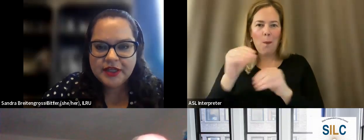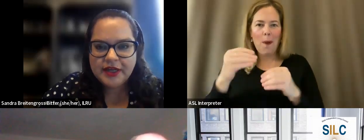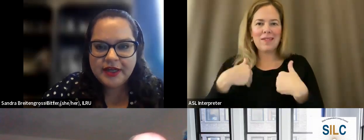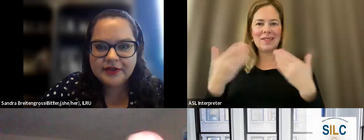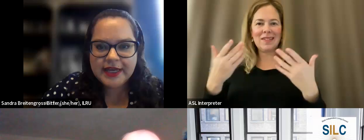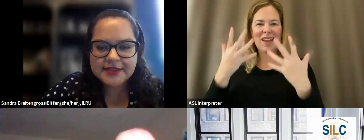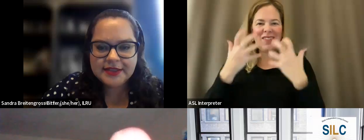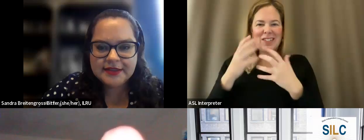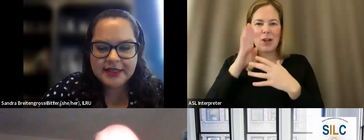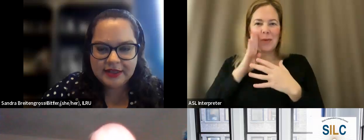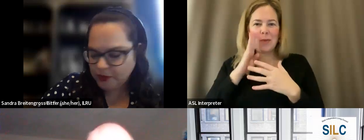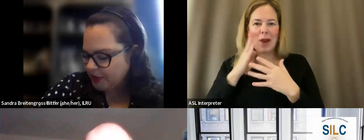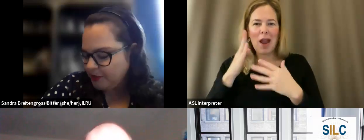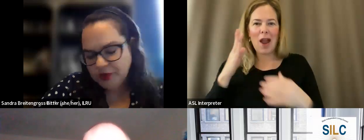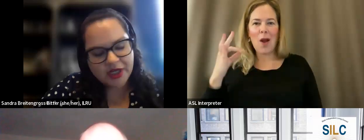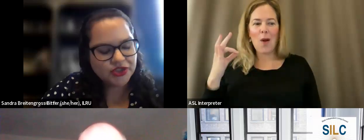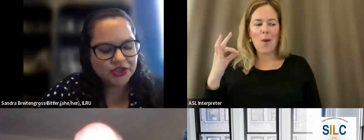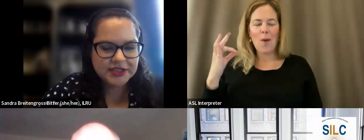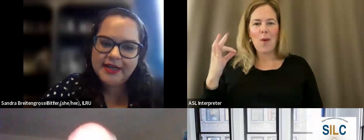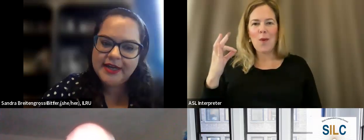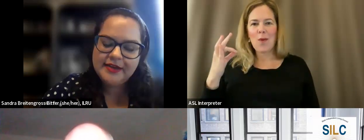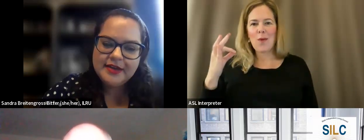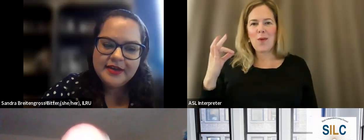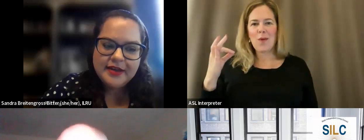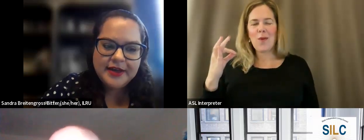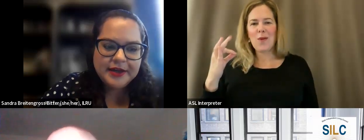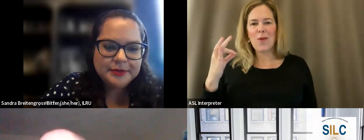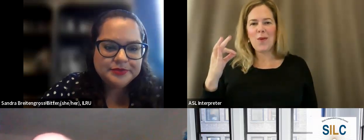hair, glasses, and I'm wearing a polka dot shirt today.